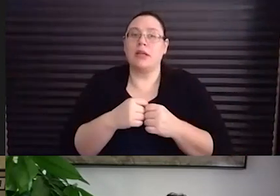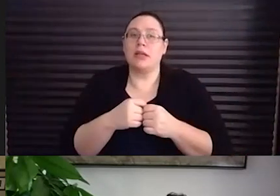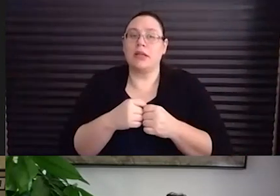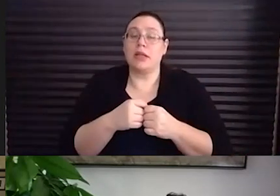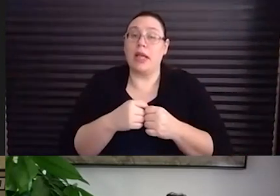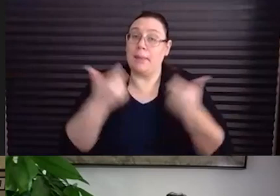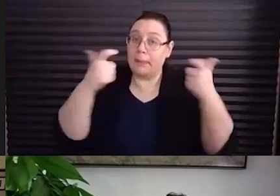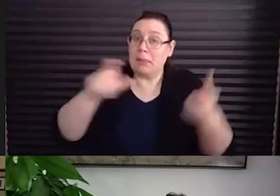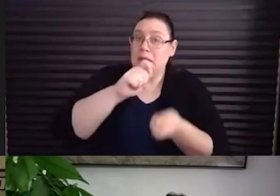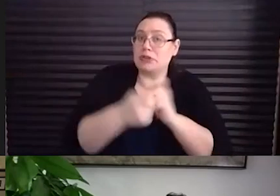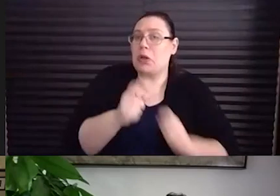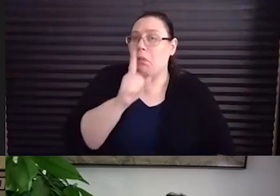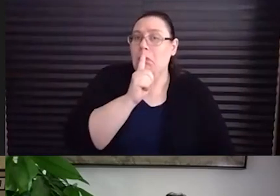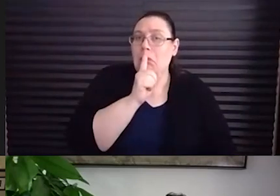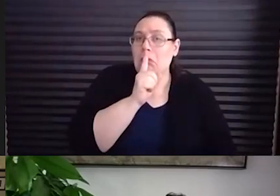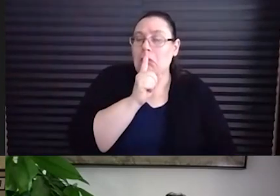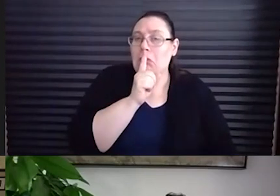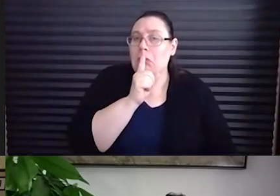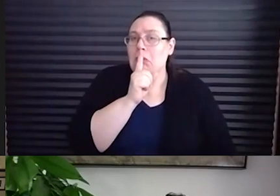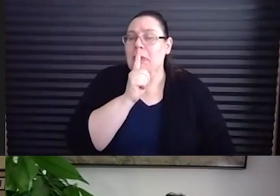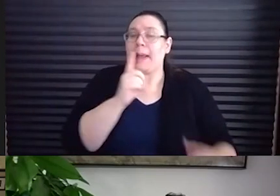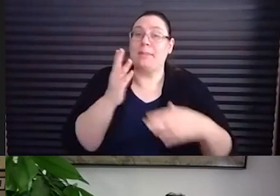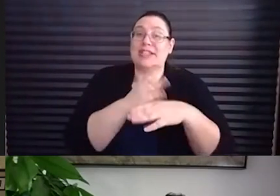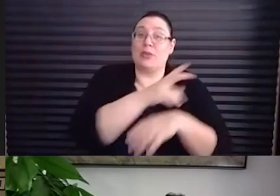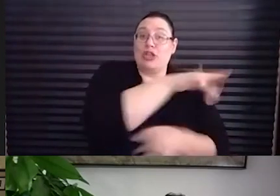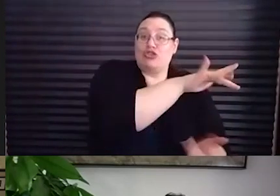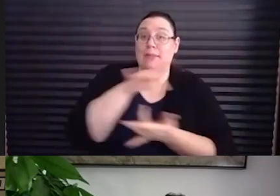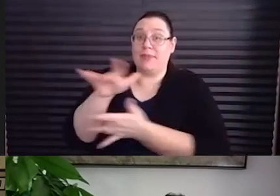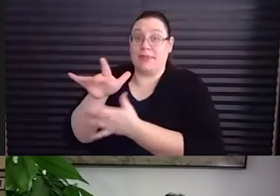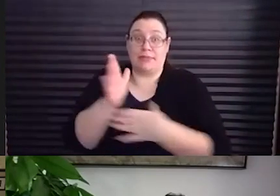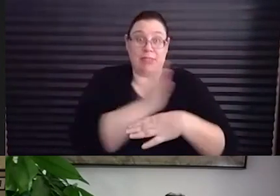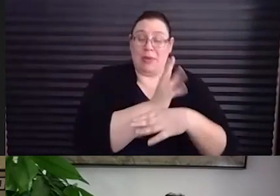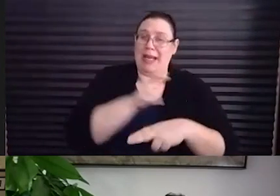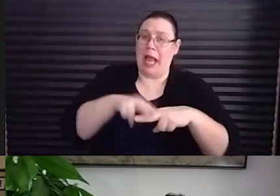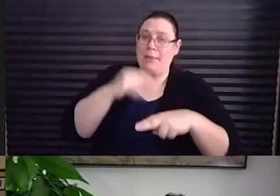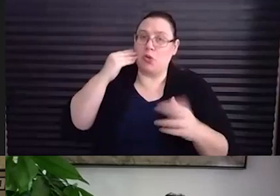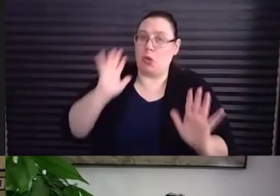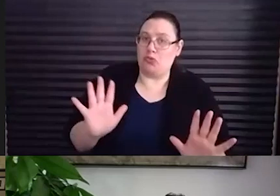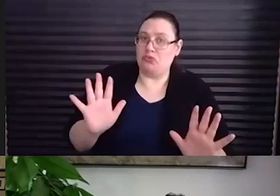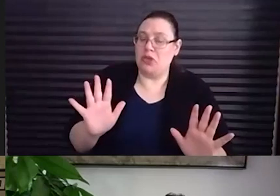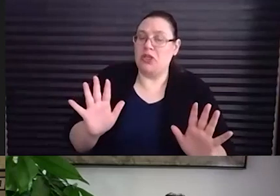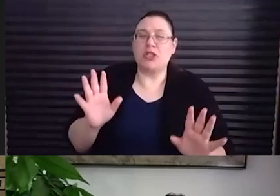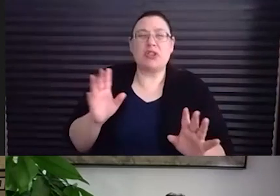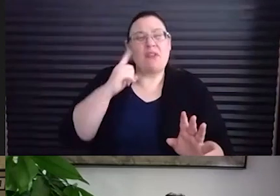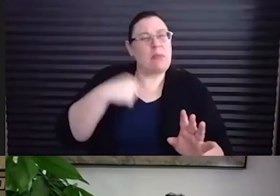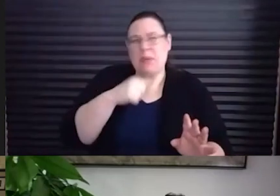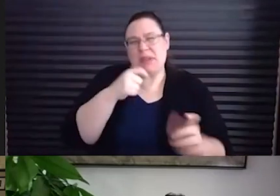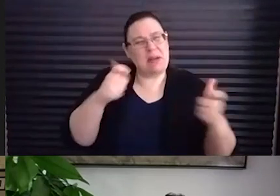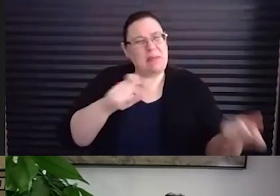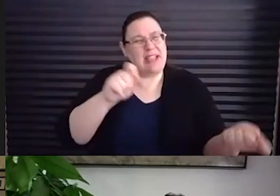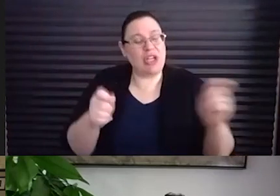lot when I'm in between trips because I'm at home. So for me, it was not changing really.